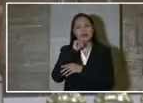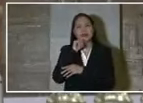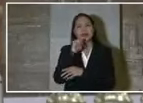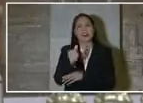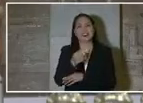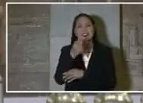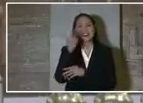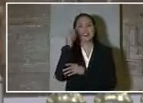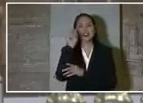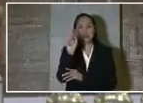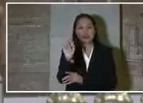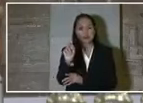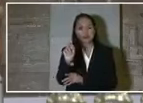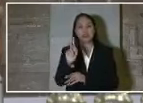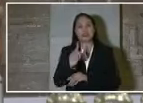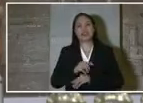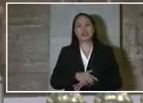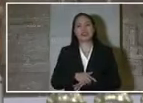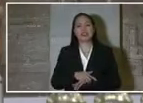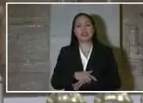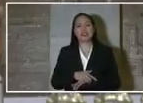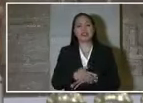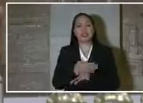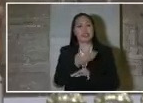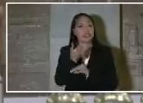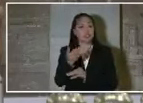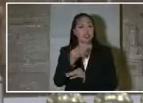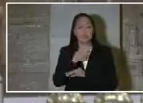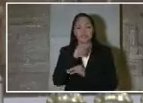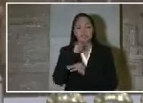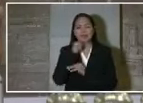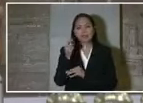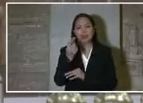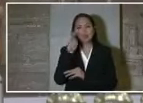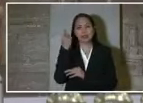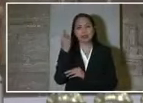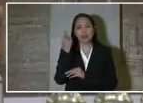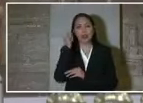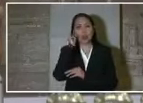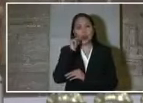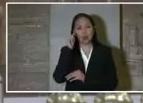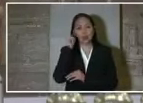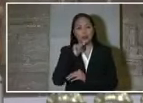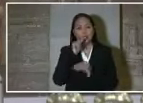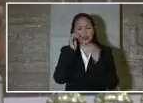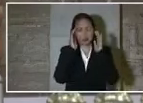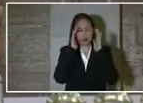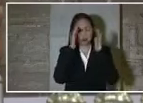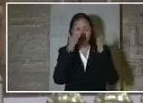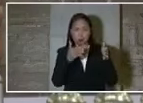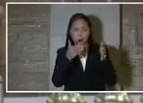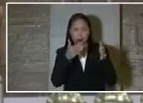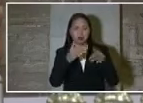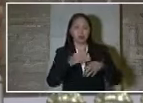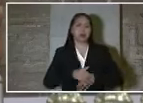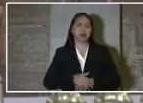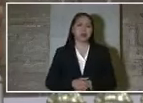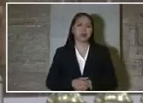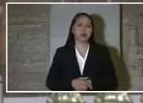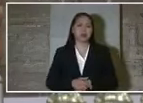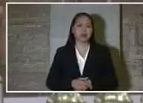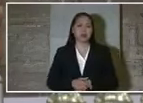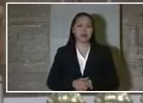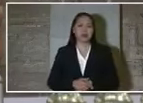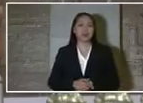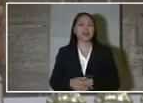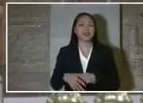one. You are not always the center of attention. That is why, my